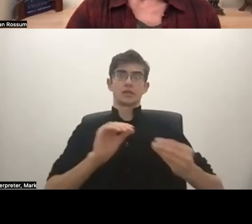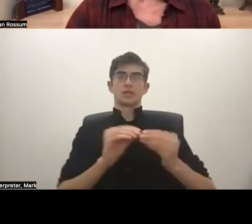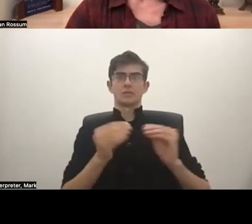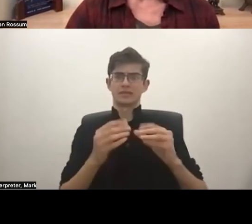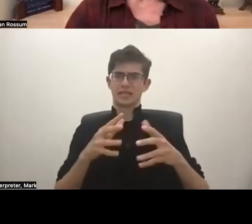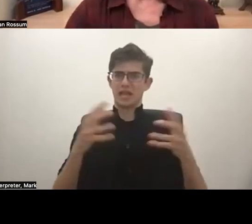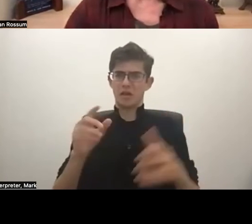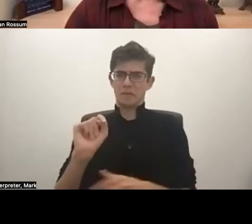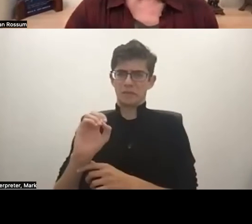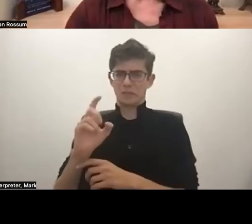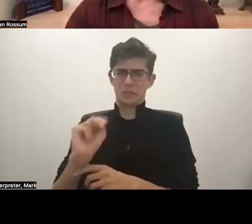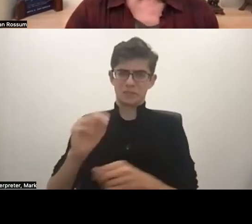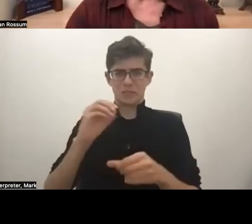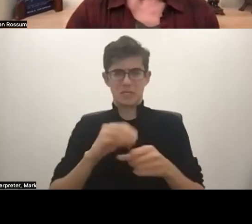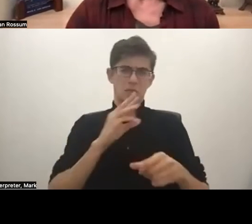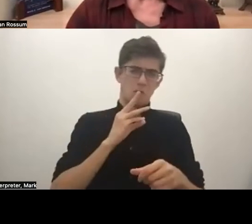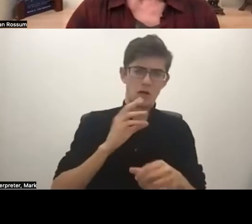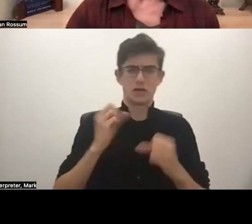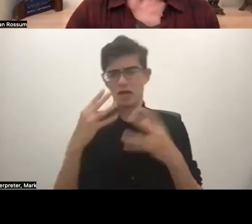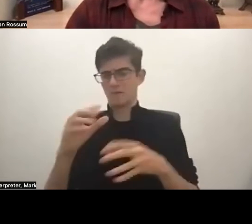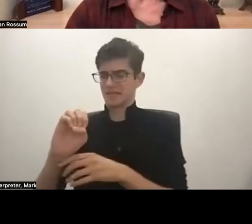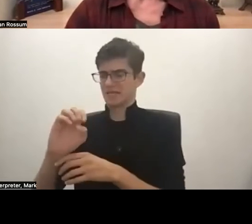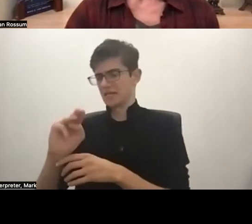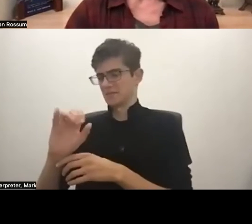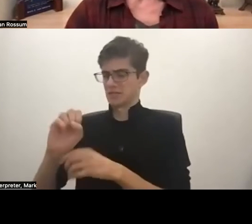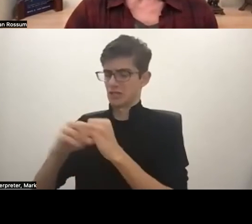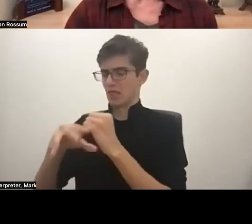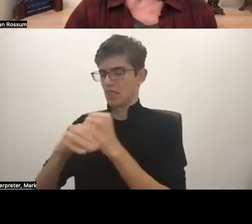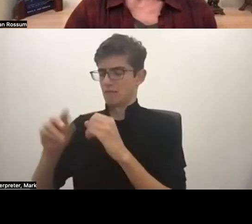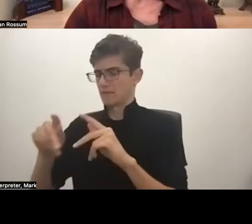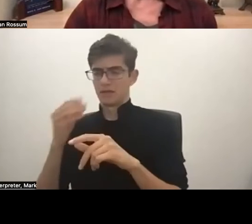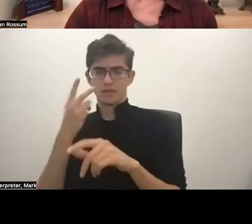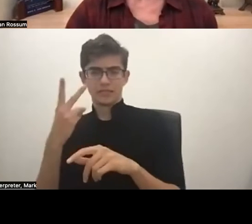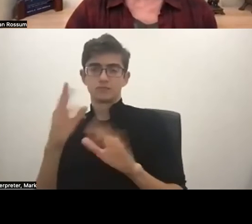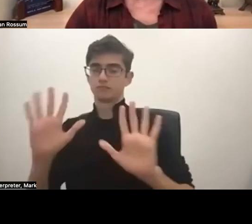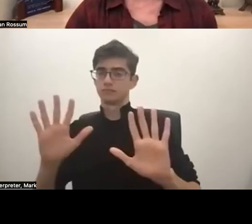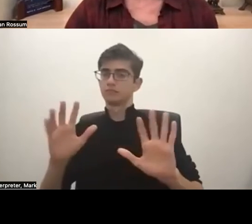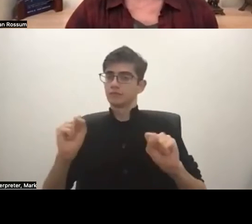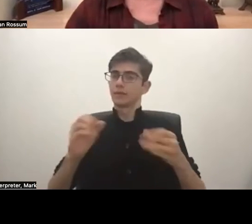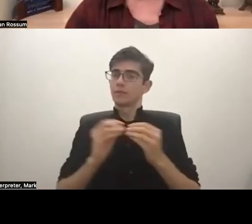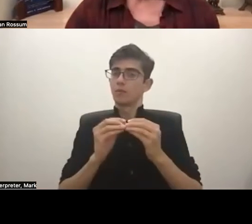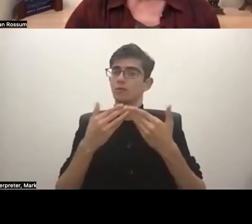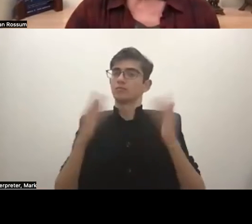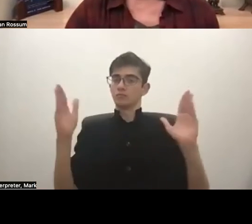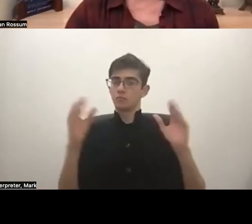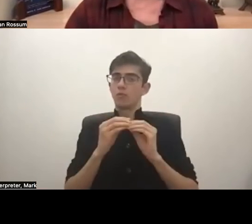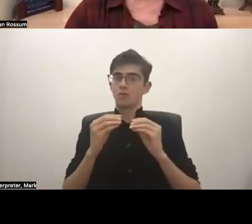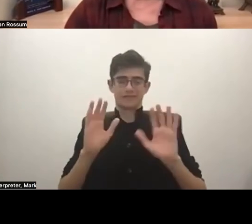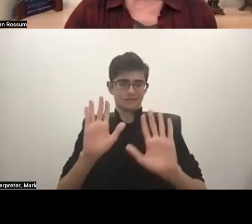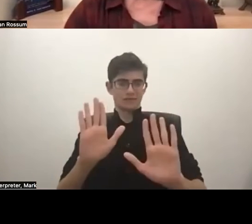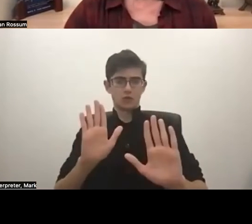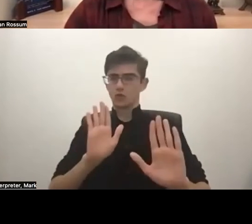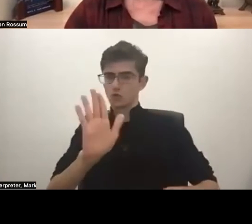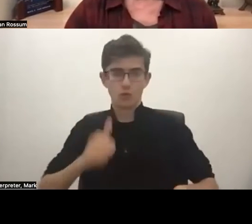of toxins or emissions that people are going to be exposed to arrive at a junction of this could